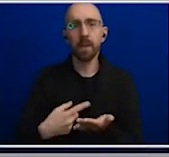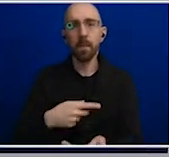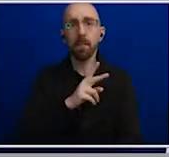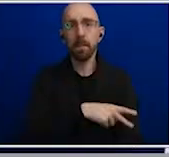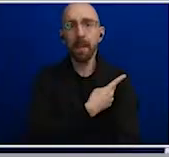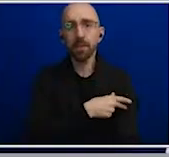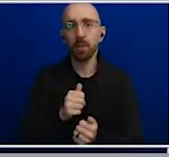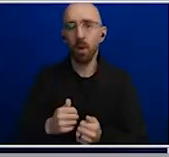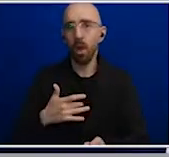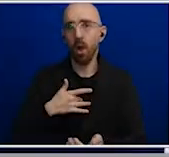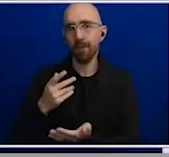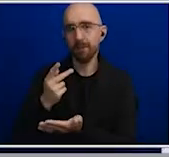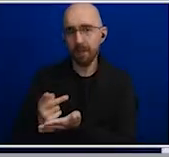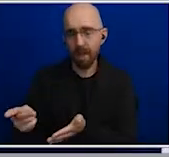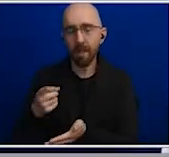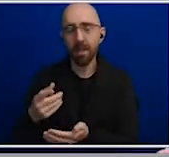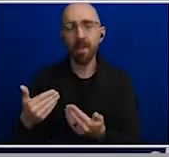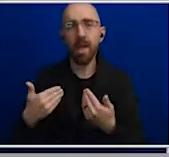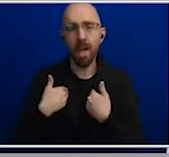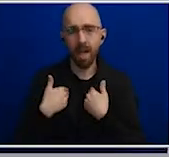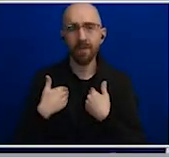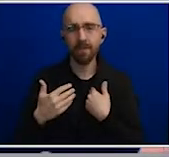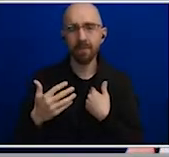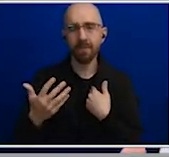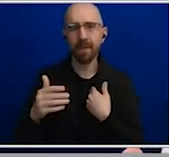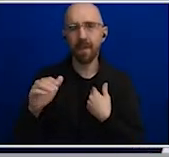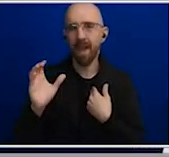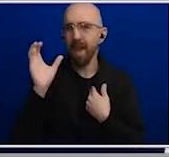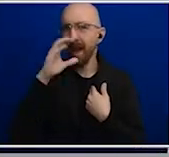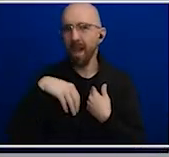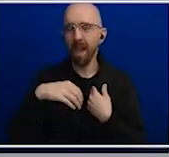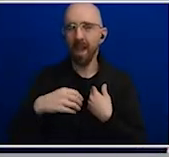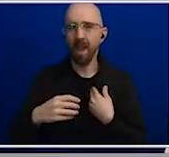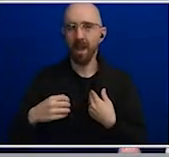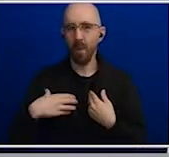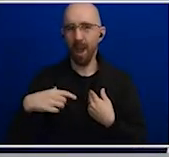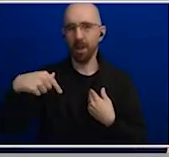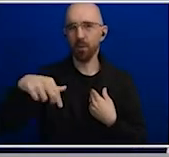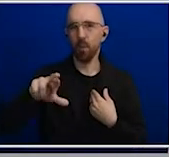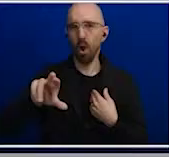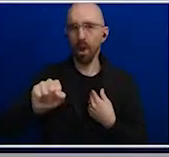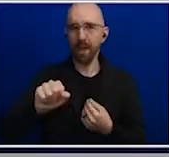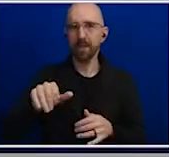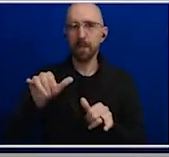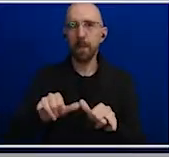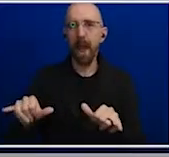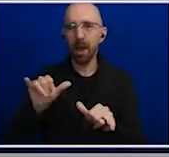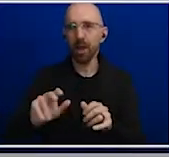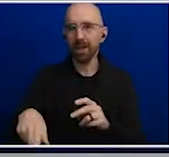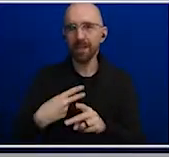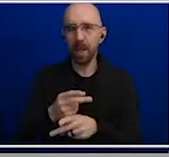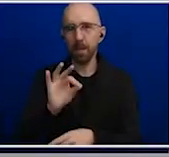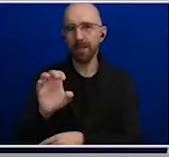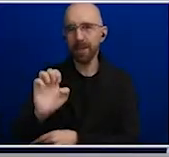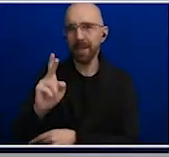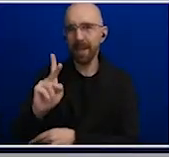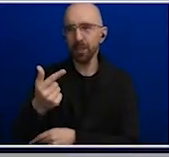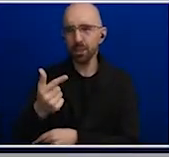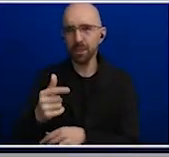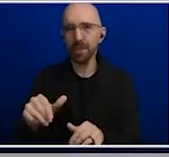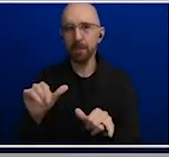have an abnormally wide QRS pattern, which is a type of EKG pattern that we can